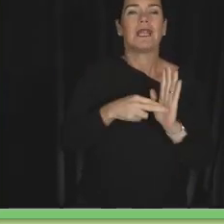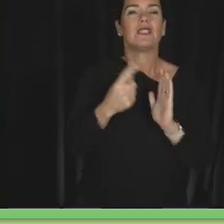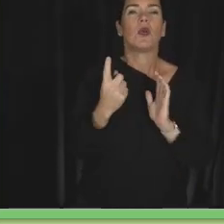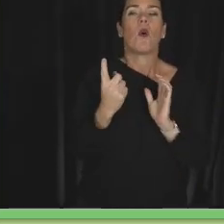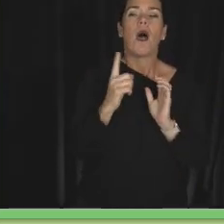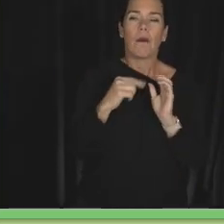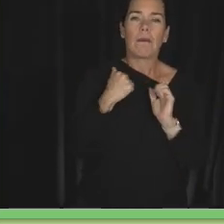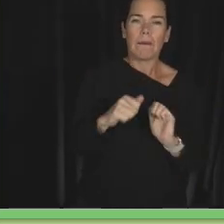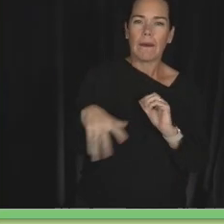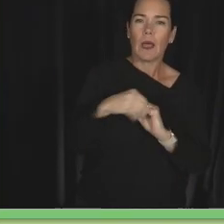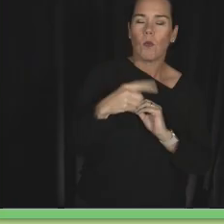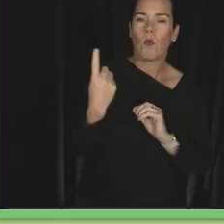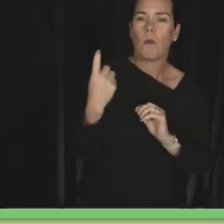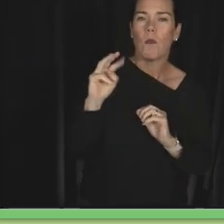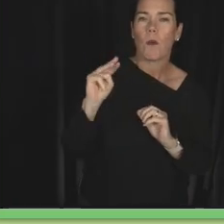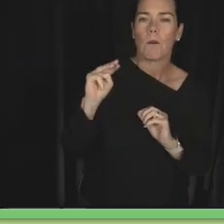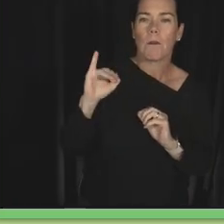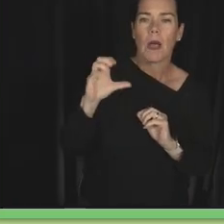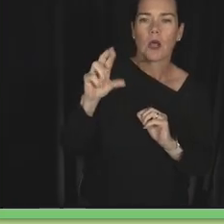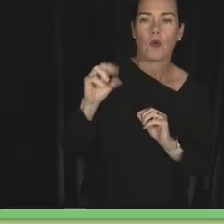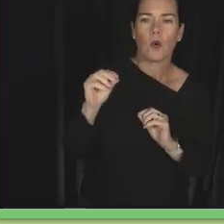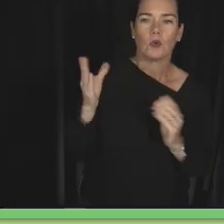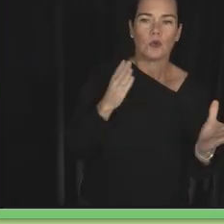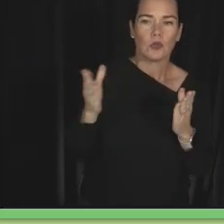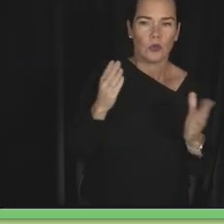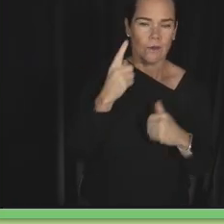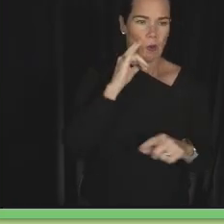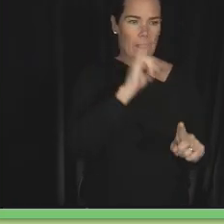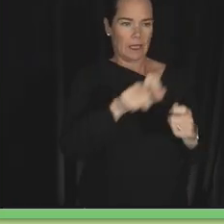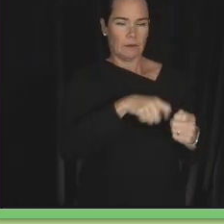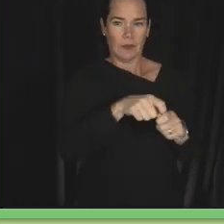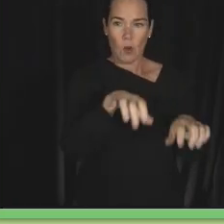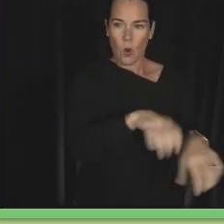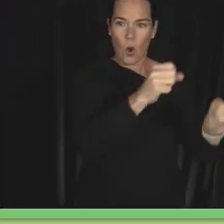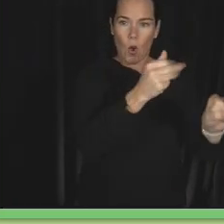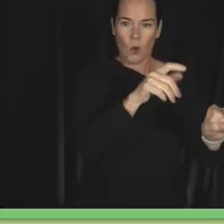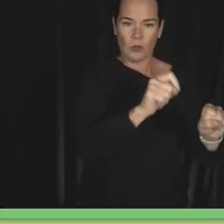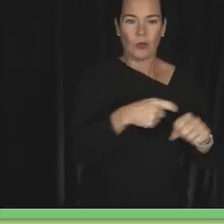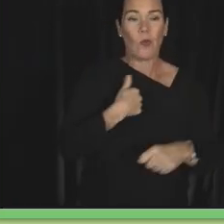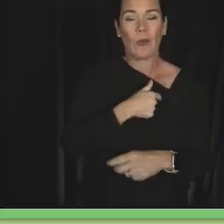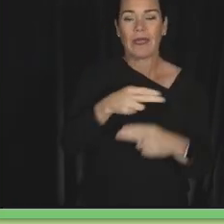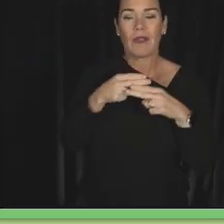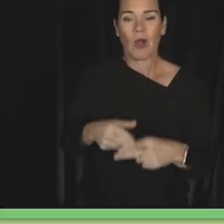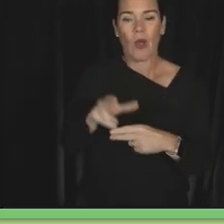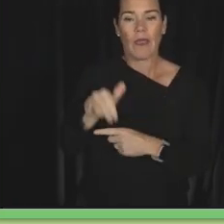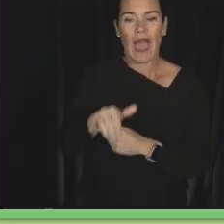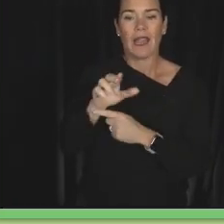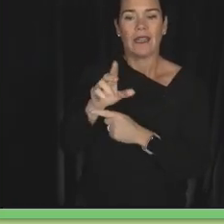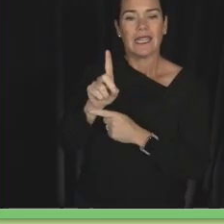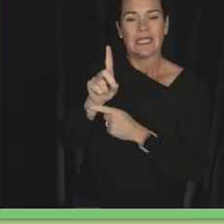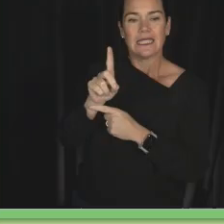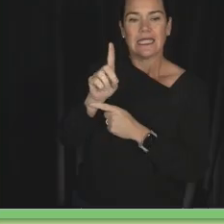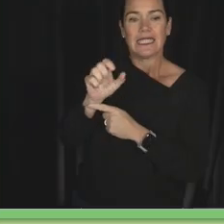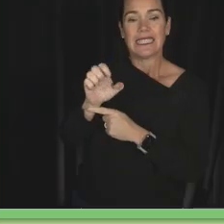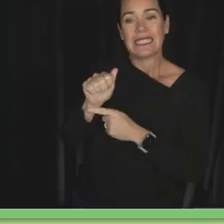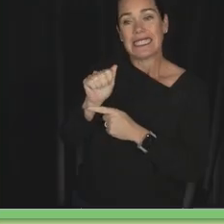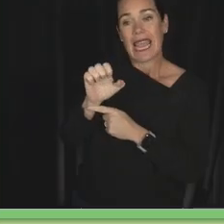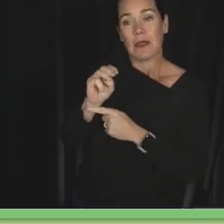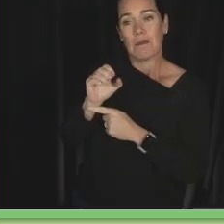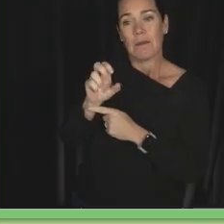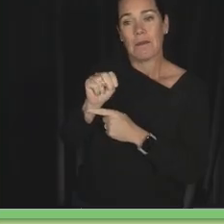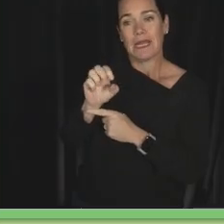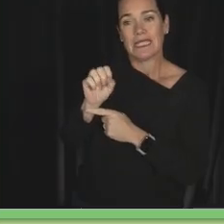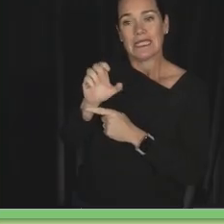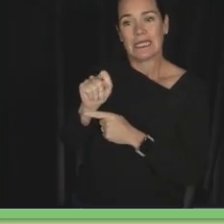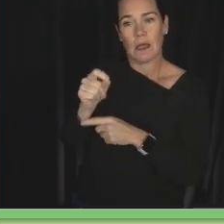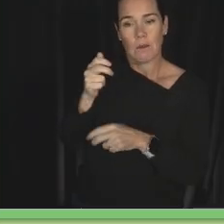can fit into a given host. So we call this the daemon set problem, and it makes it super hard for us to justify